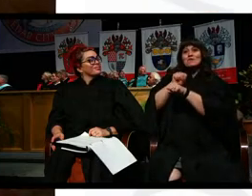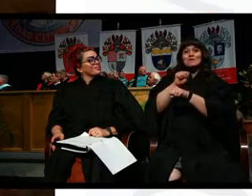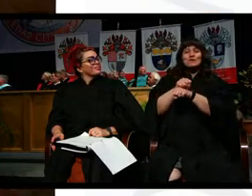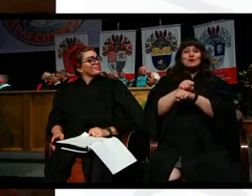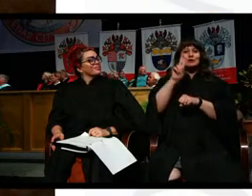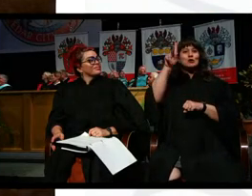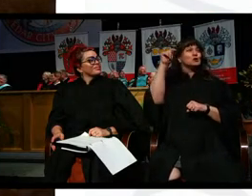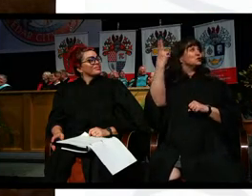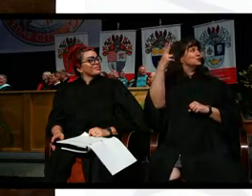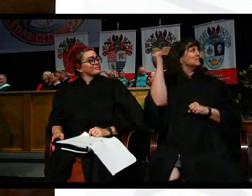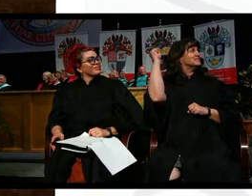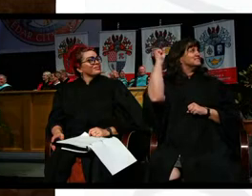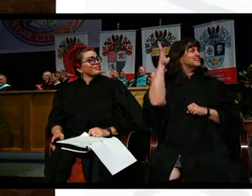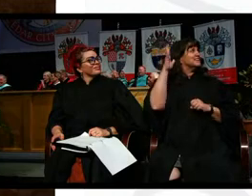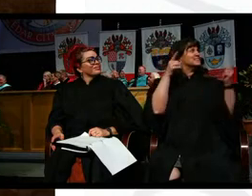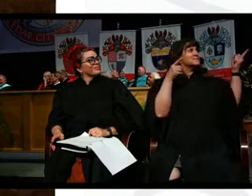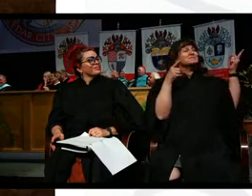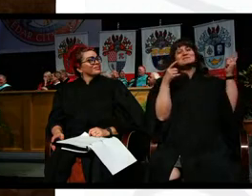as a tart girl.